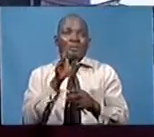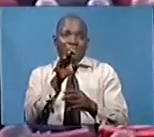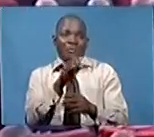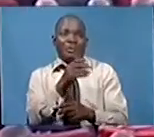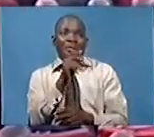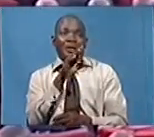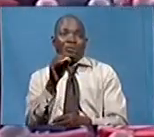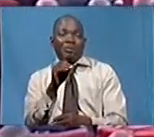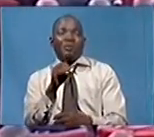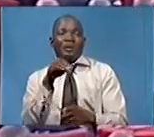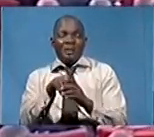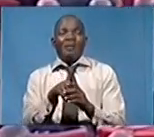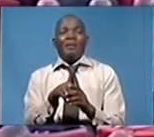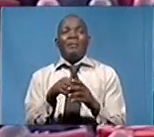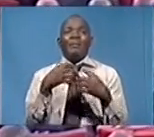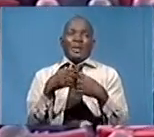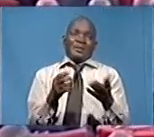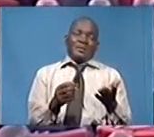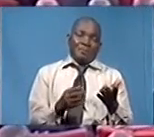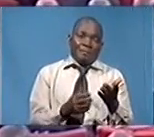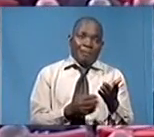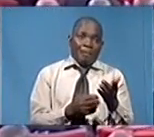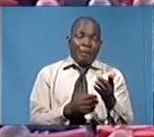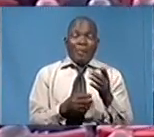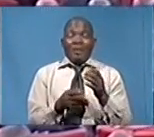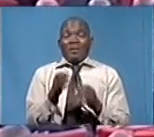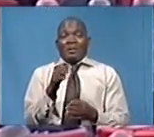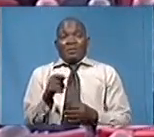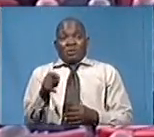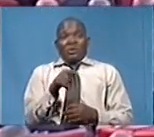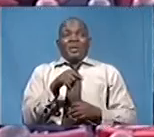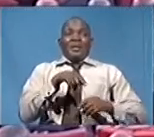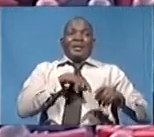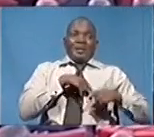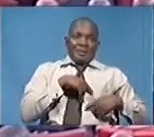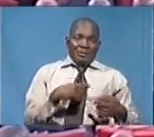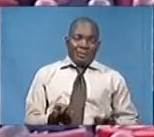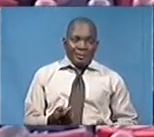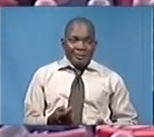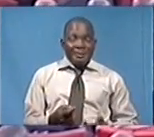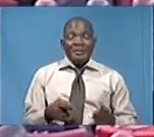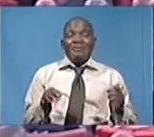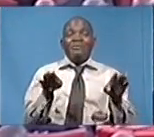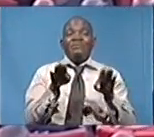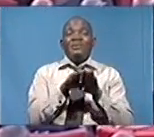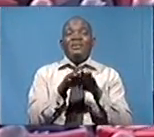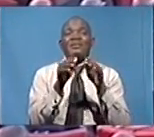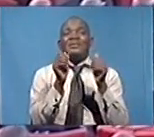the others are supposed to go on. So if your argument is that even without